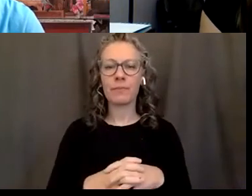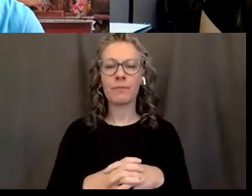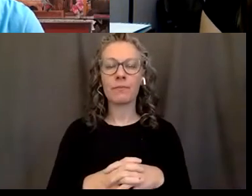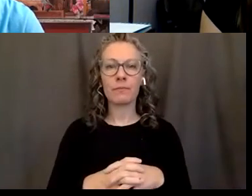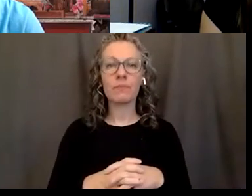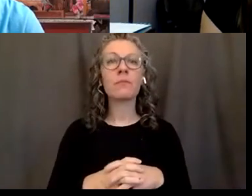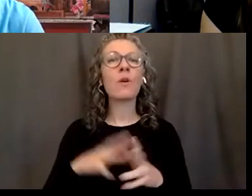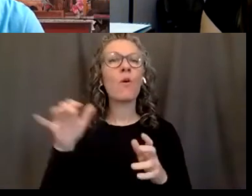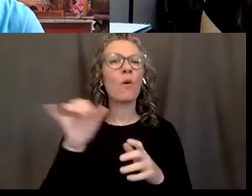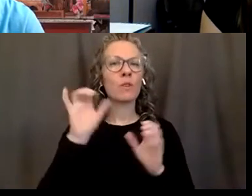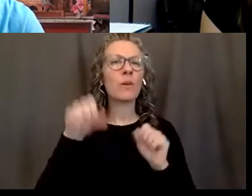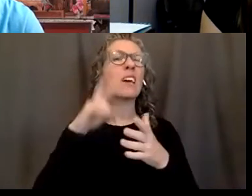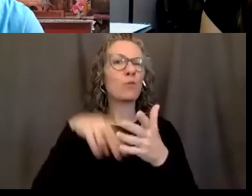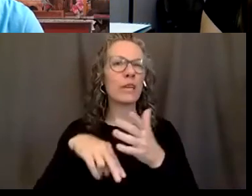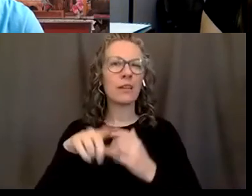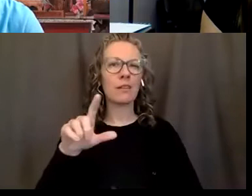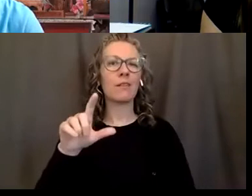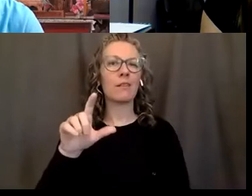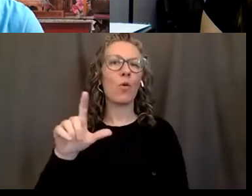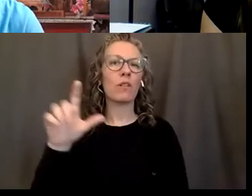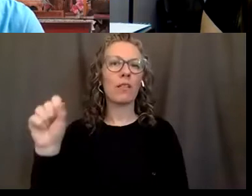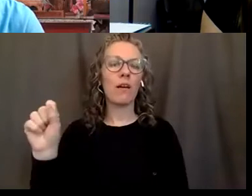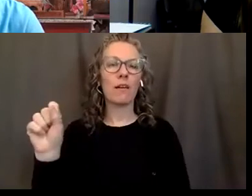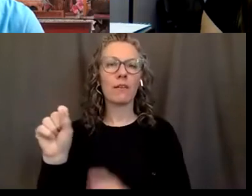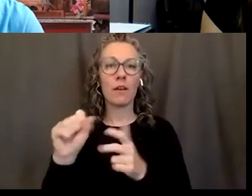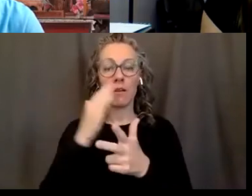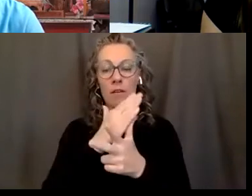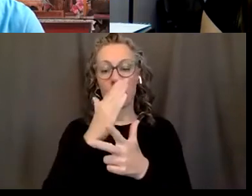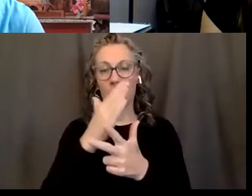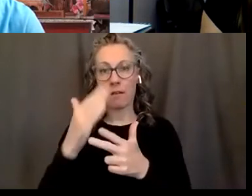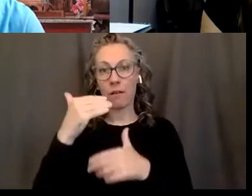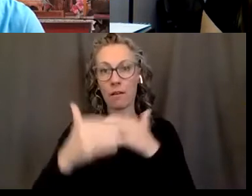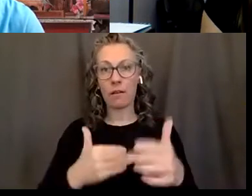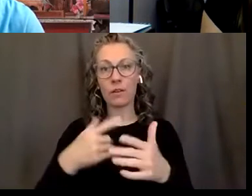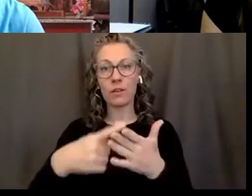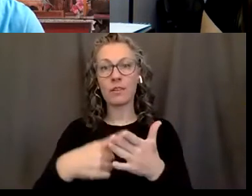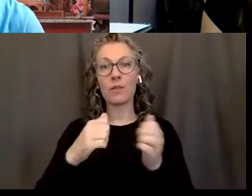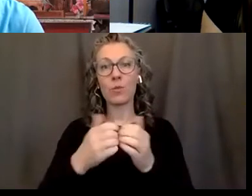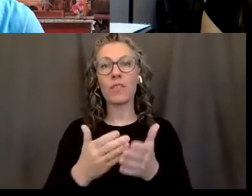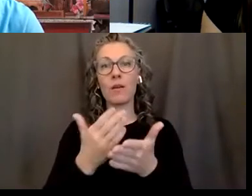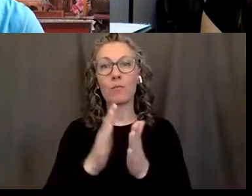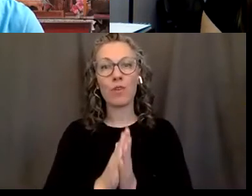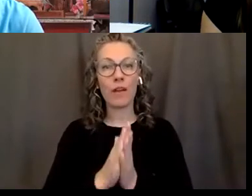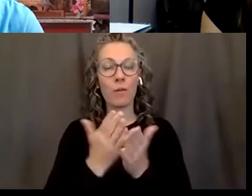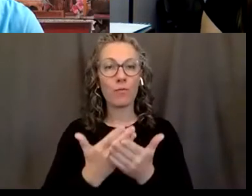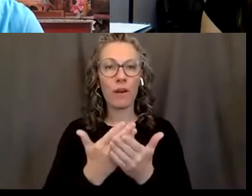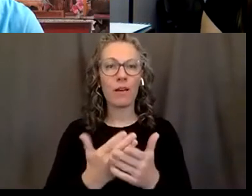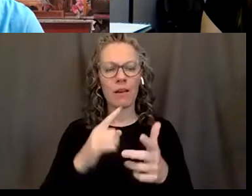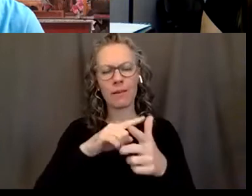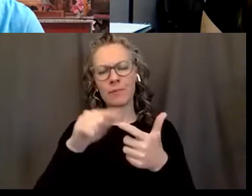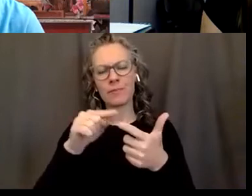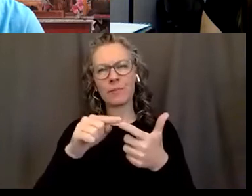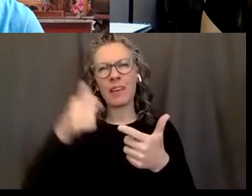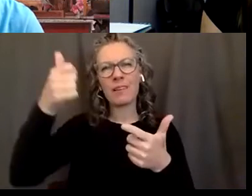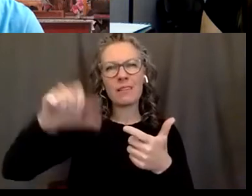here too. Yeah, why don't you say it? Sure. So, it's in the 3 steps you discussed about prayer. What does the second step, denying anything that would prevent